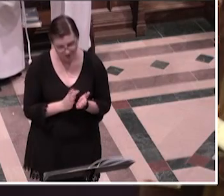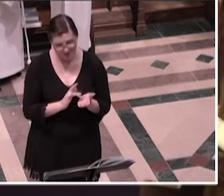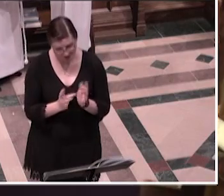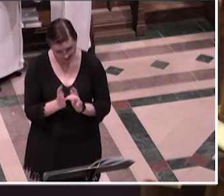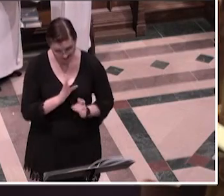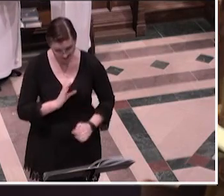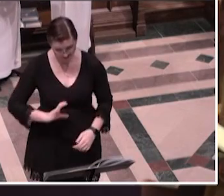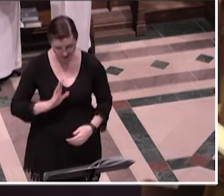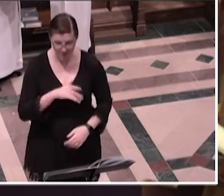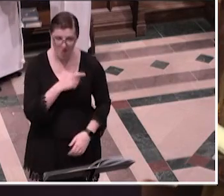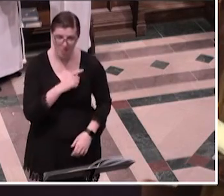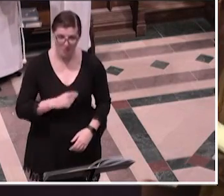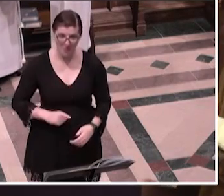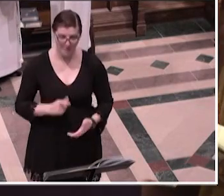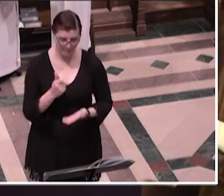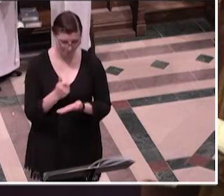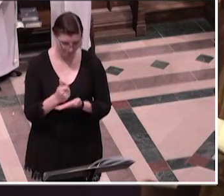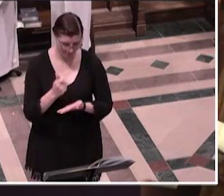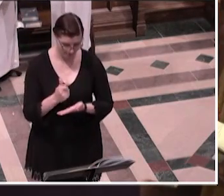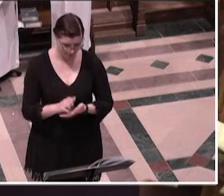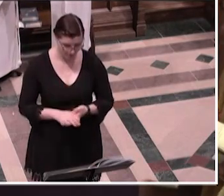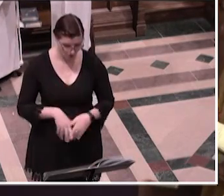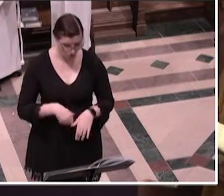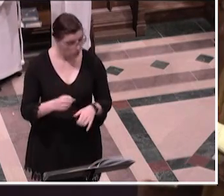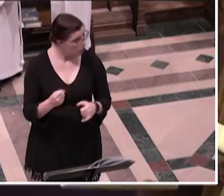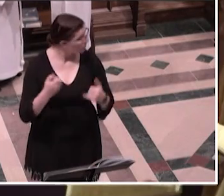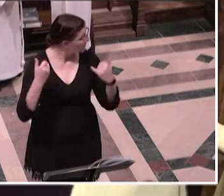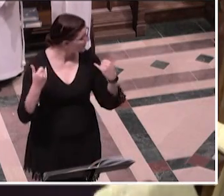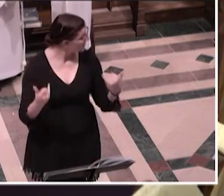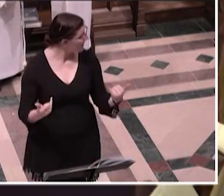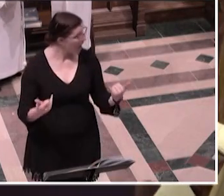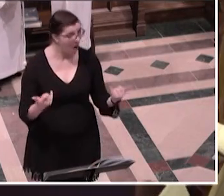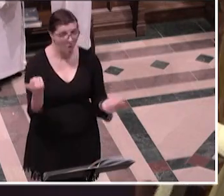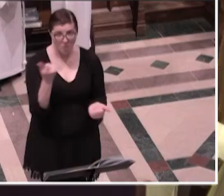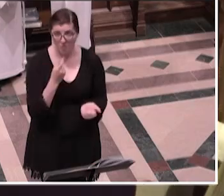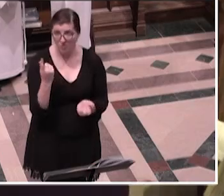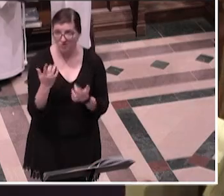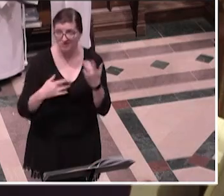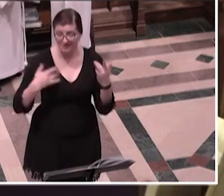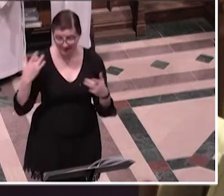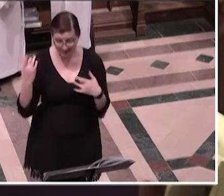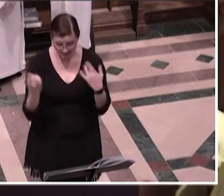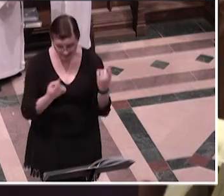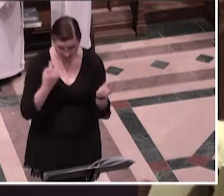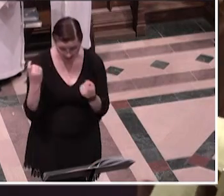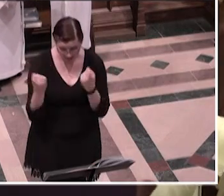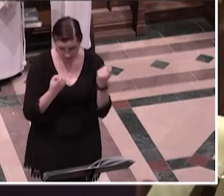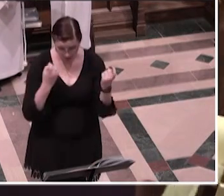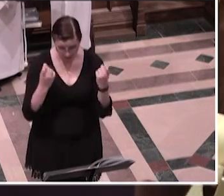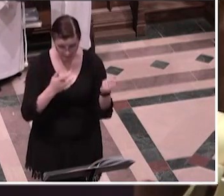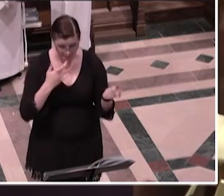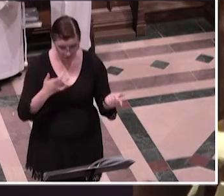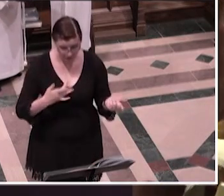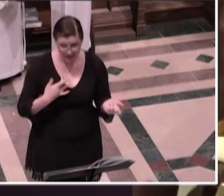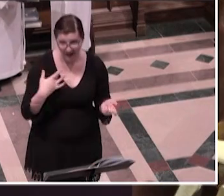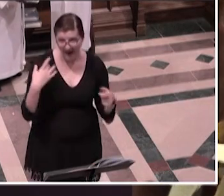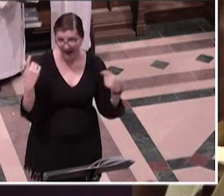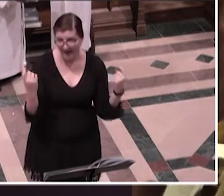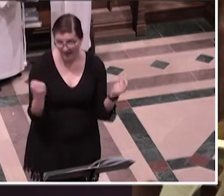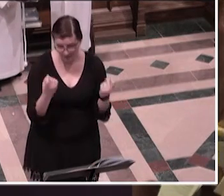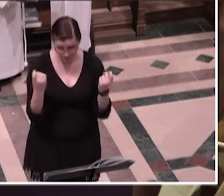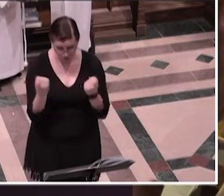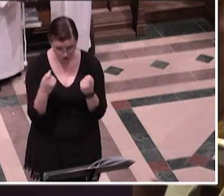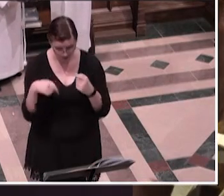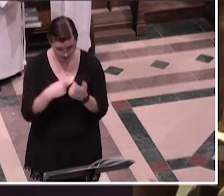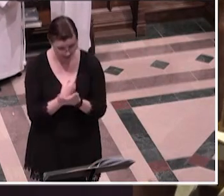Amen. At this point, I invite all who may be celebrating birthdays or anniversaries this week to